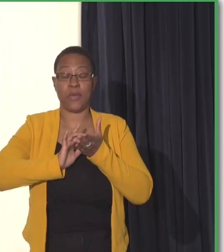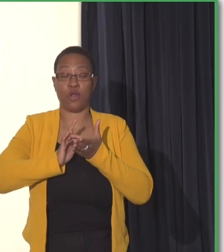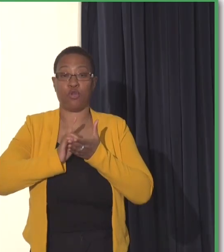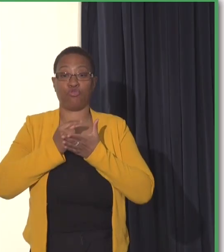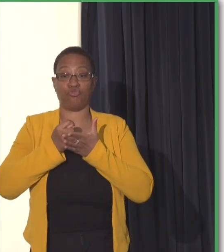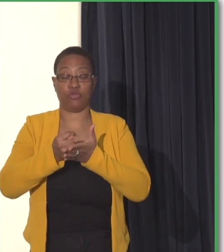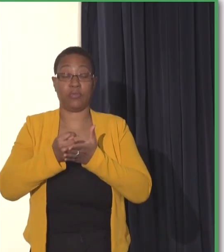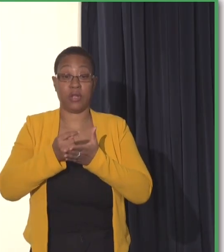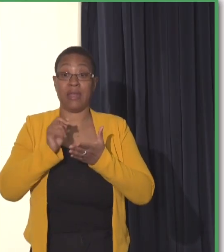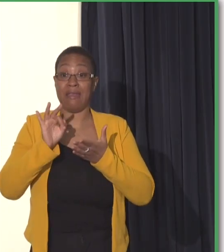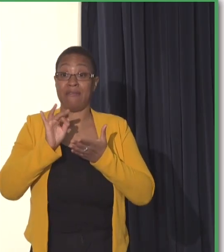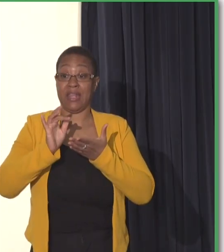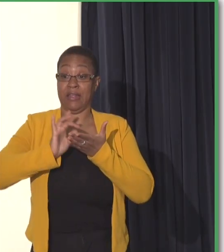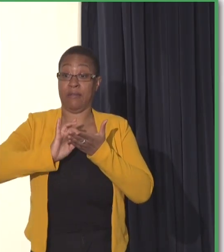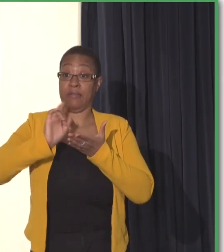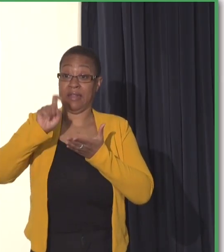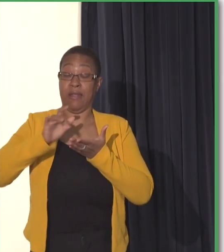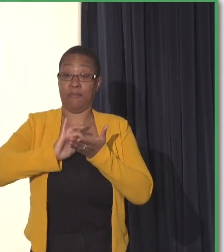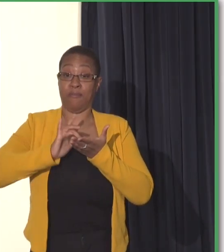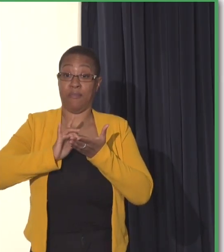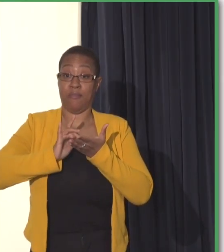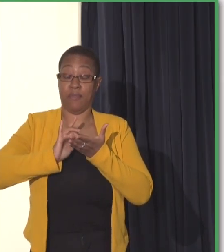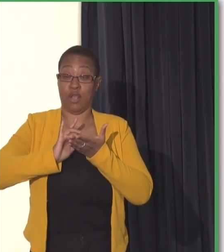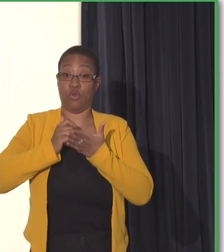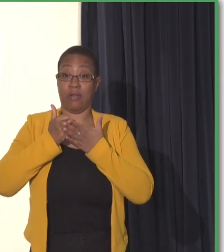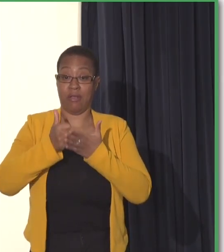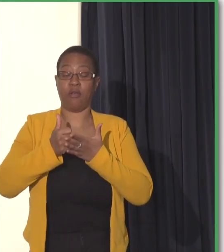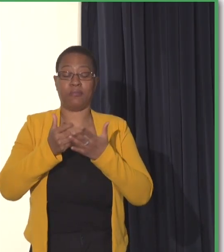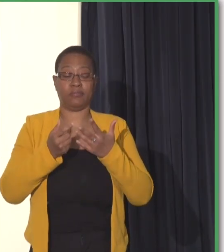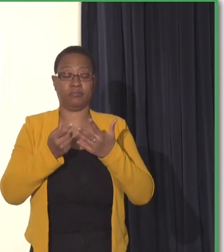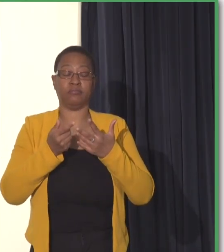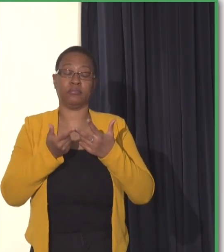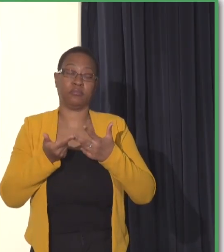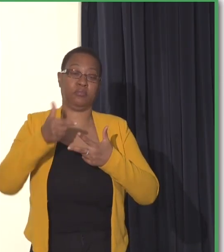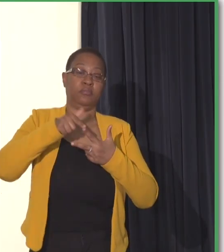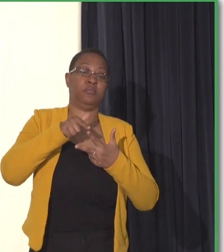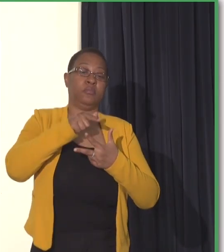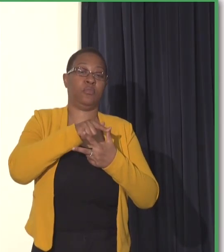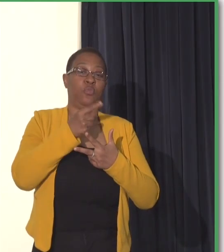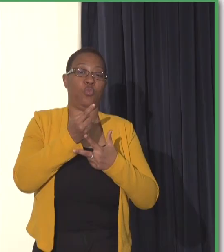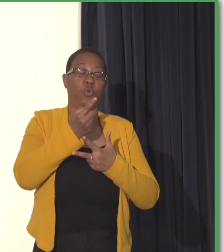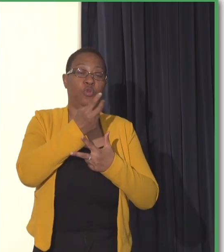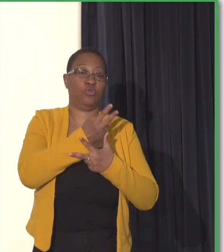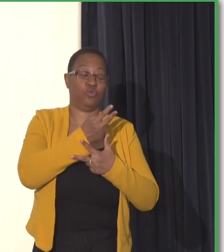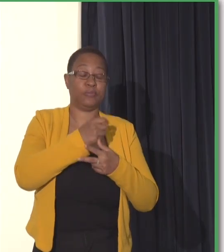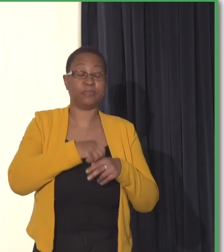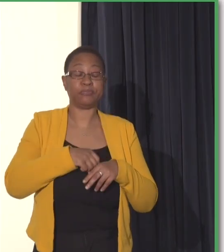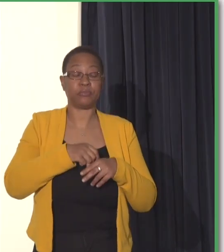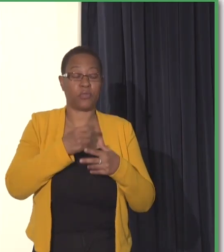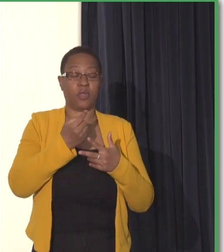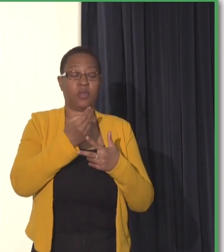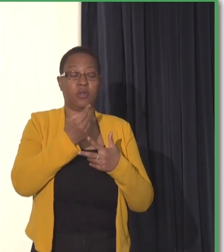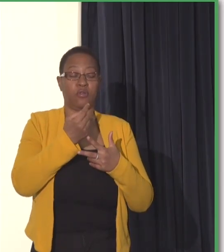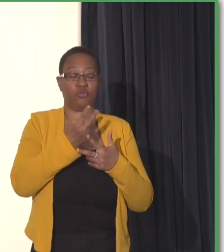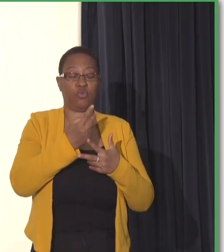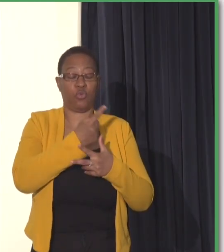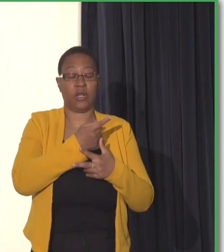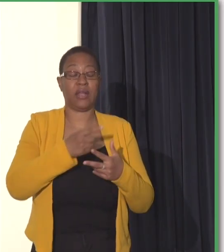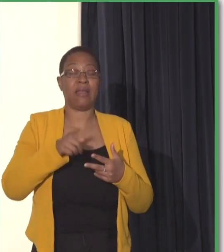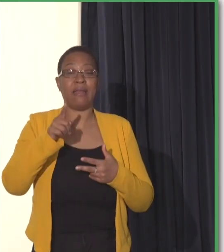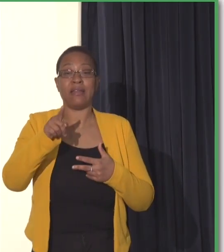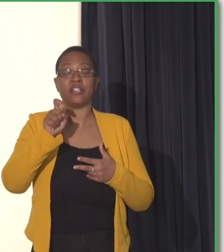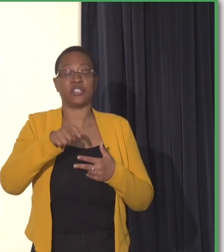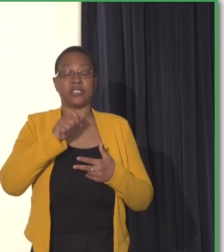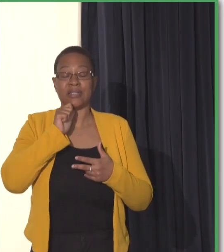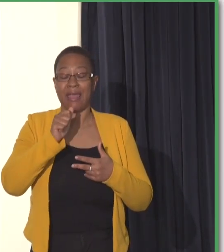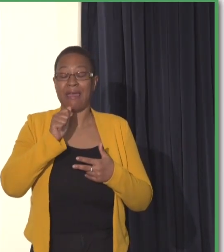be elevated to a 2 or a 1. And the subject must not suffer from any adverse effects from chemical spray, and there